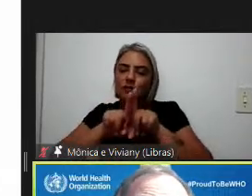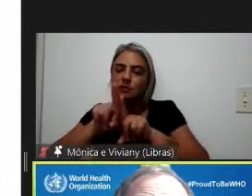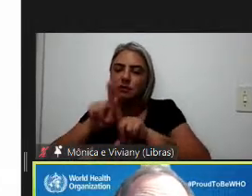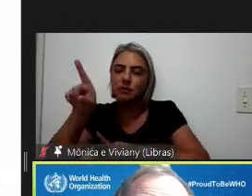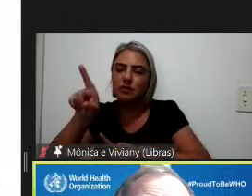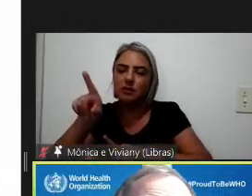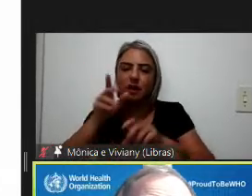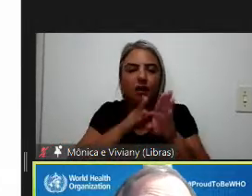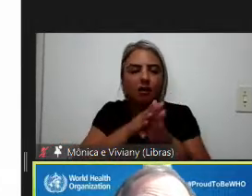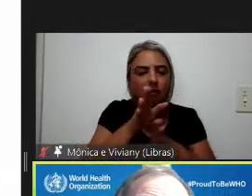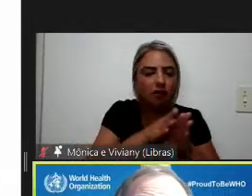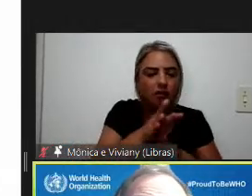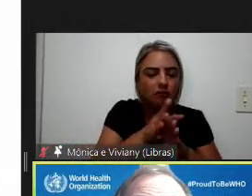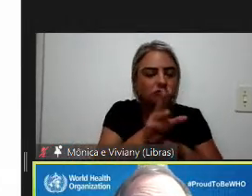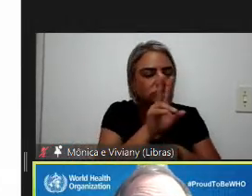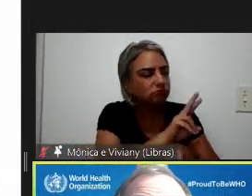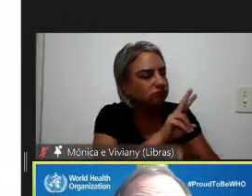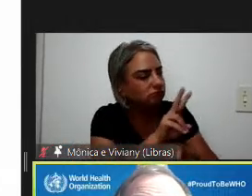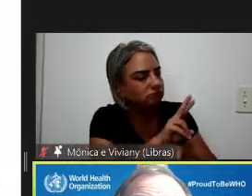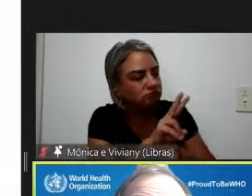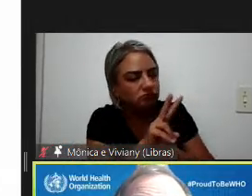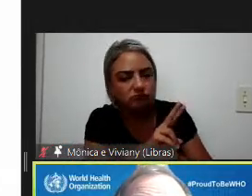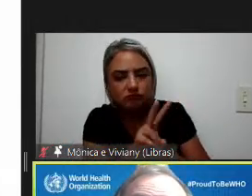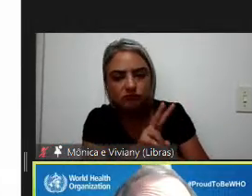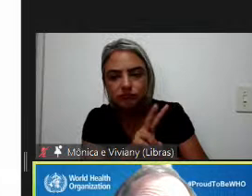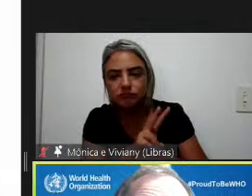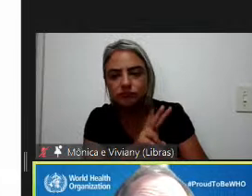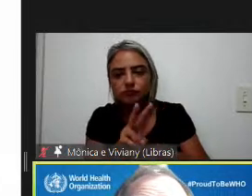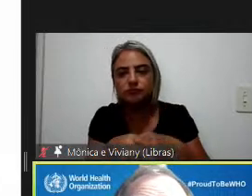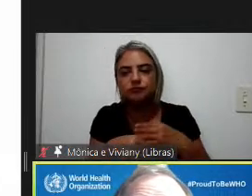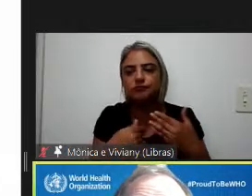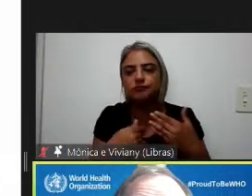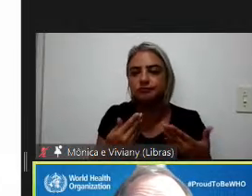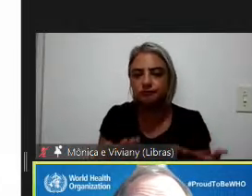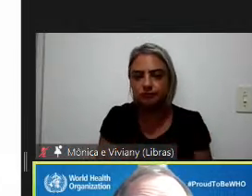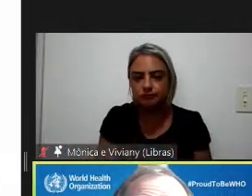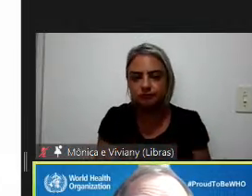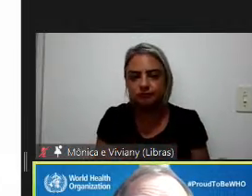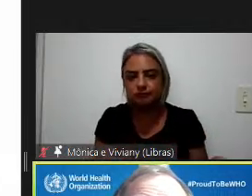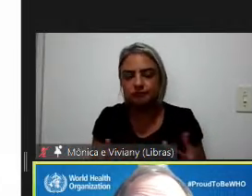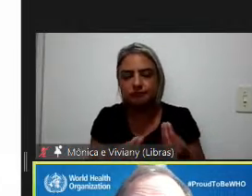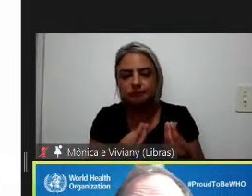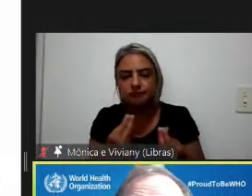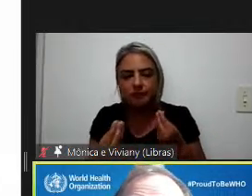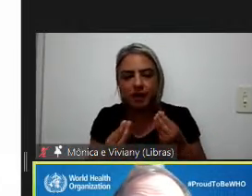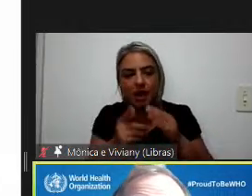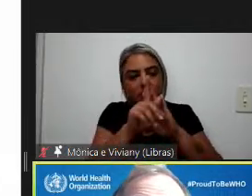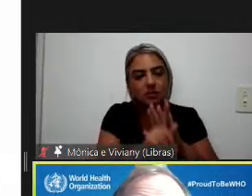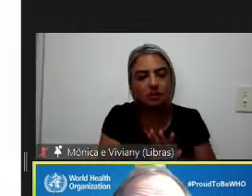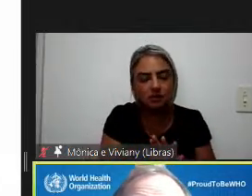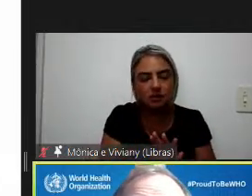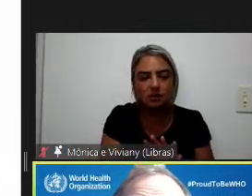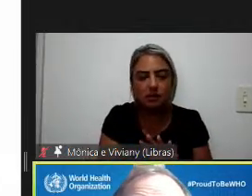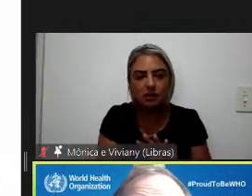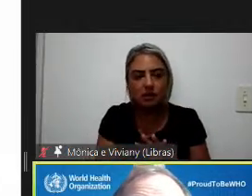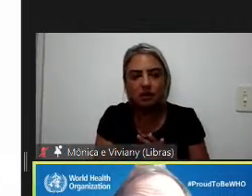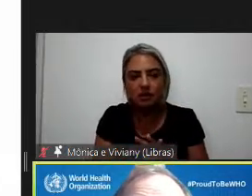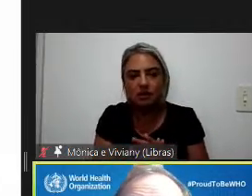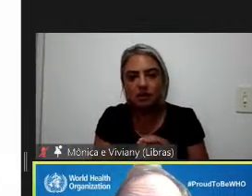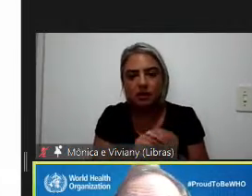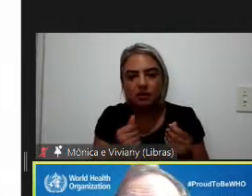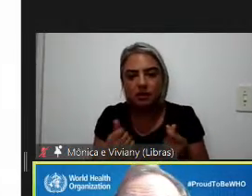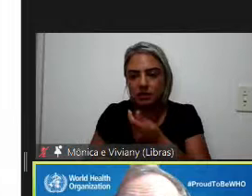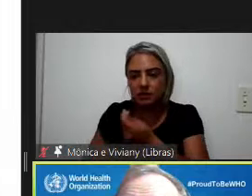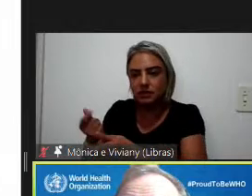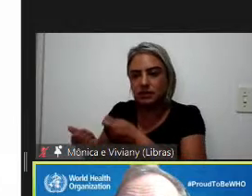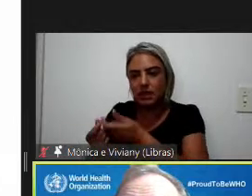feeding, screening for and management of moderate and severe wasting, distribution of vitamin